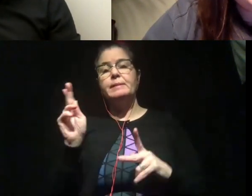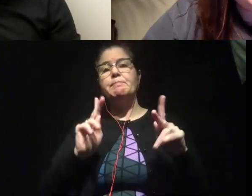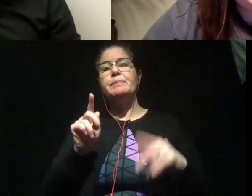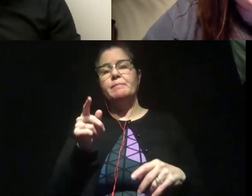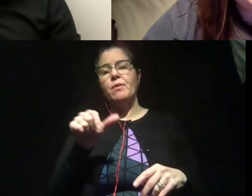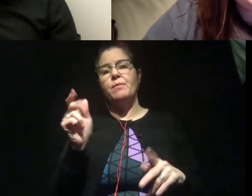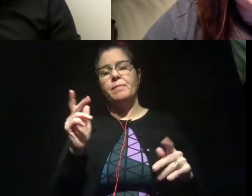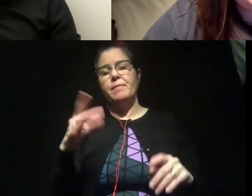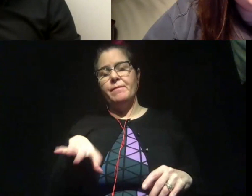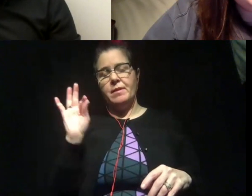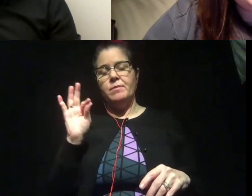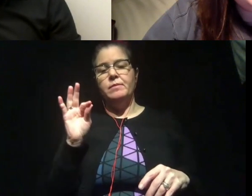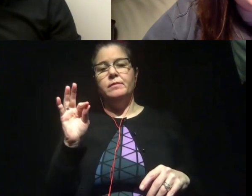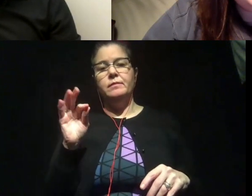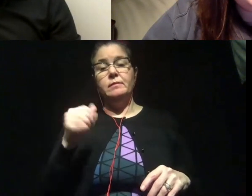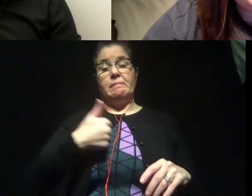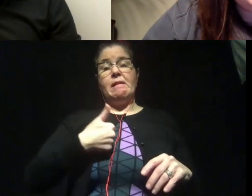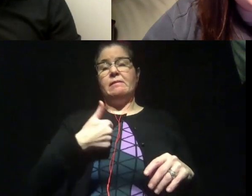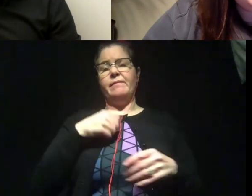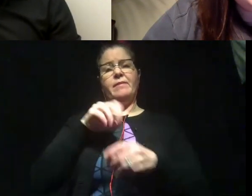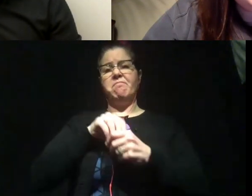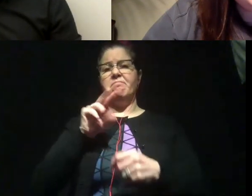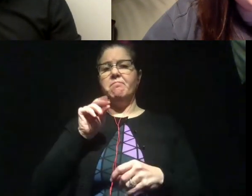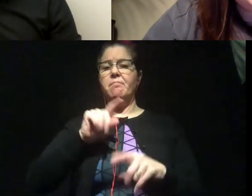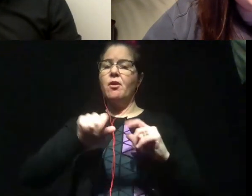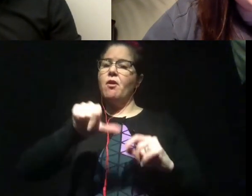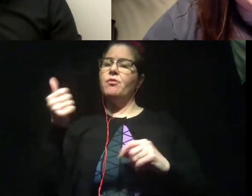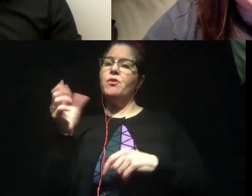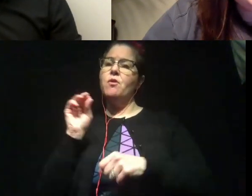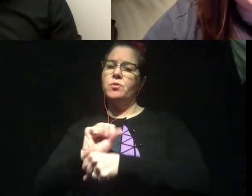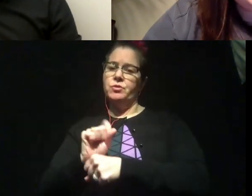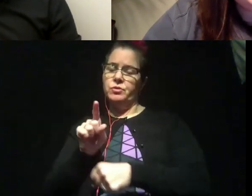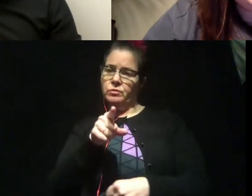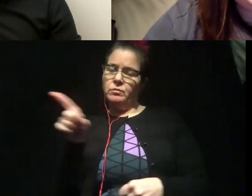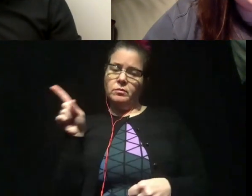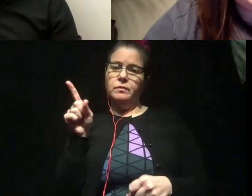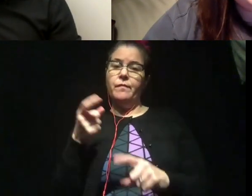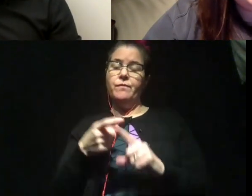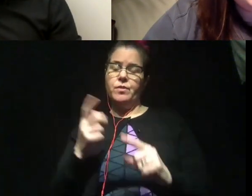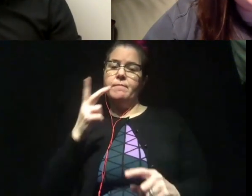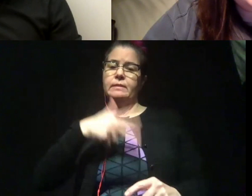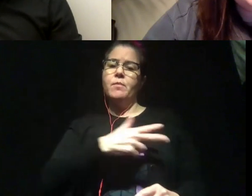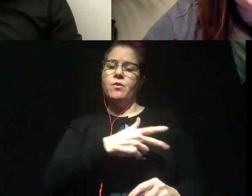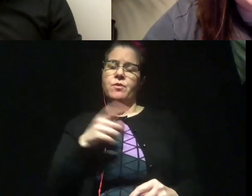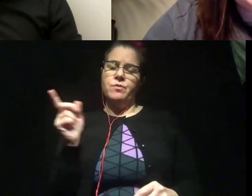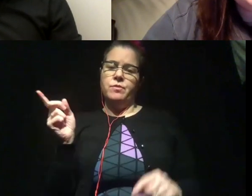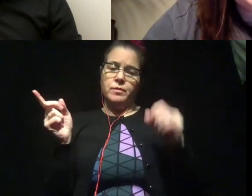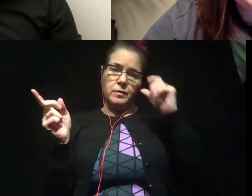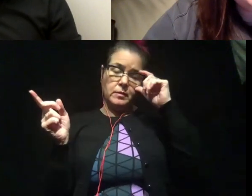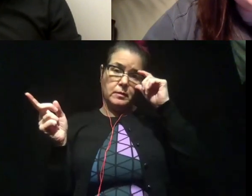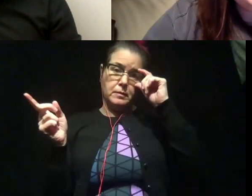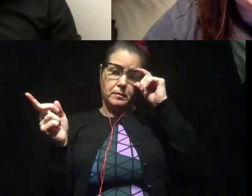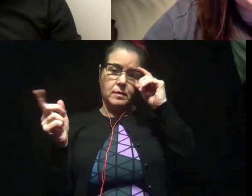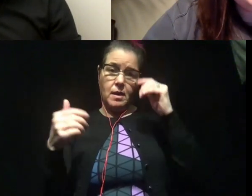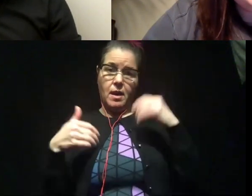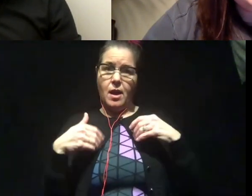found. This wasn't something I was a part of, but colleagues from Denmark had a